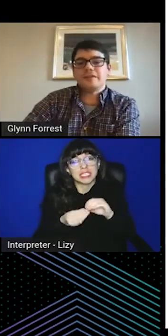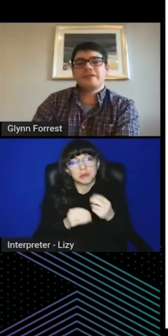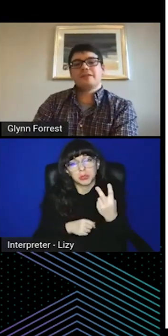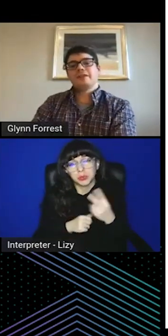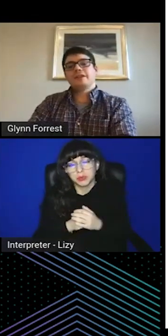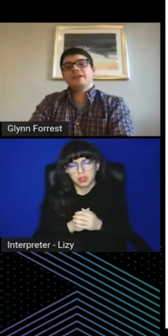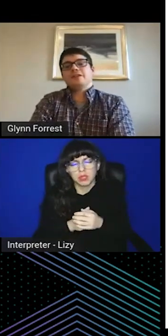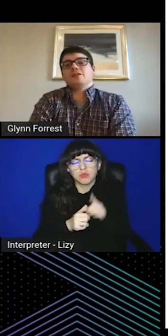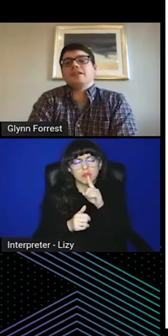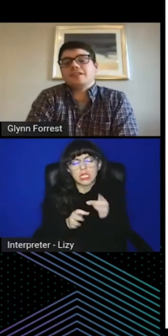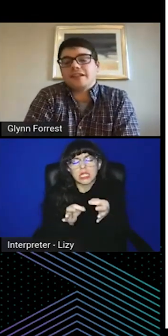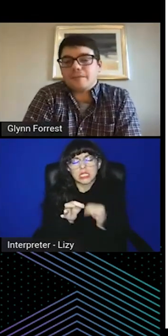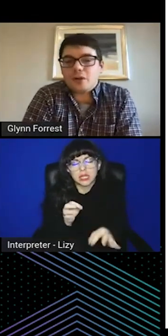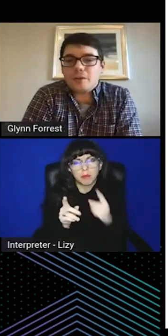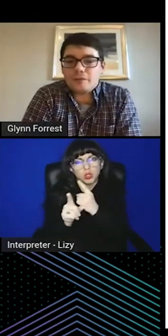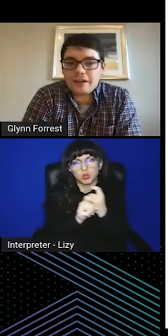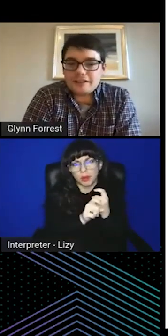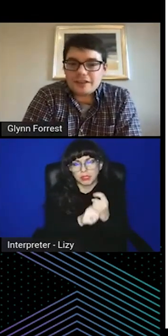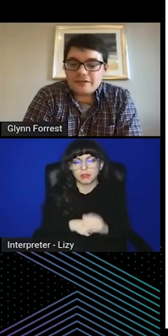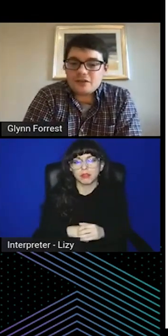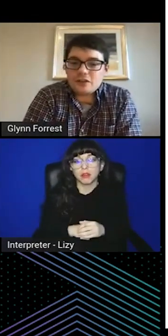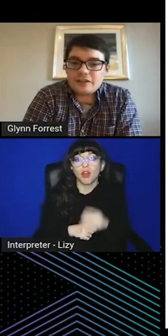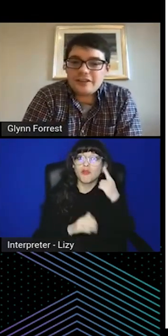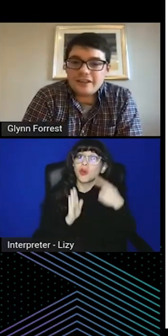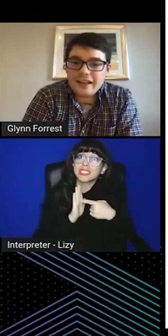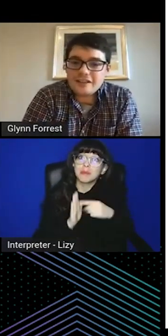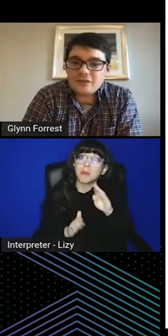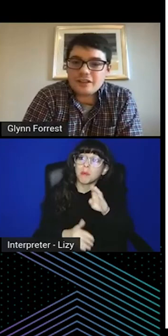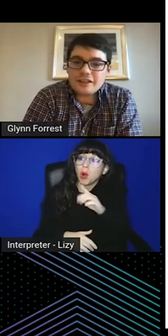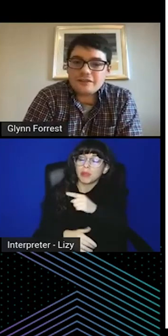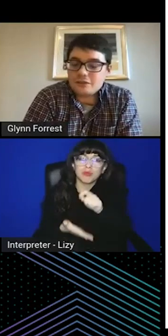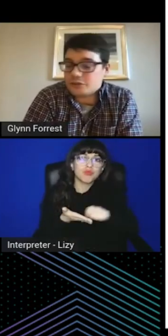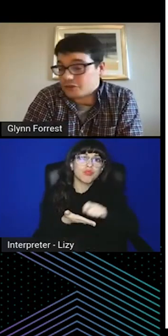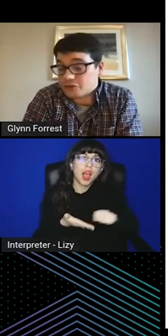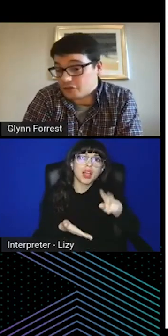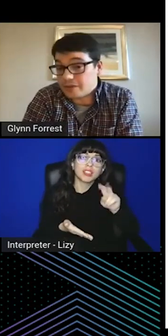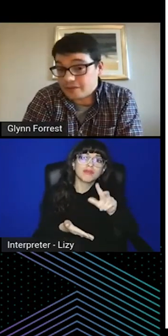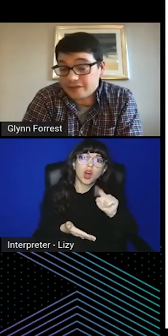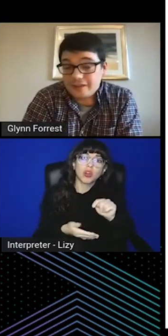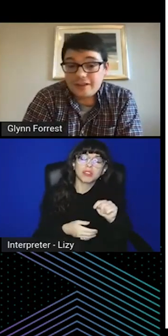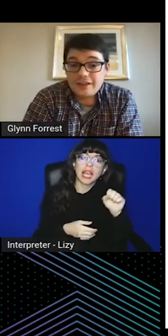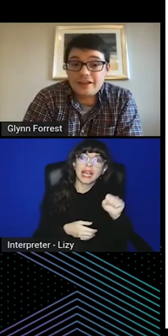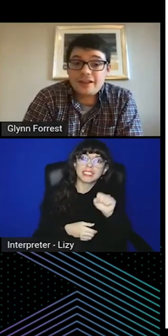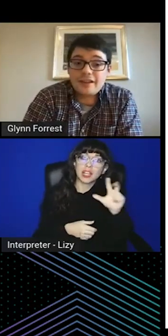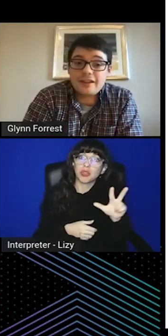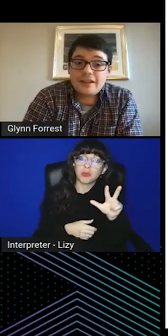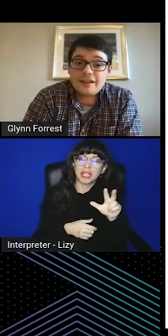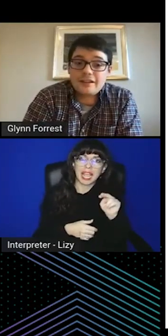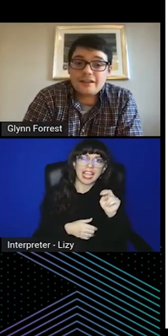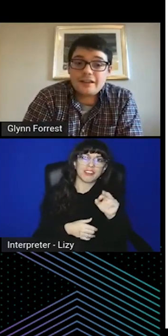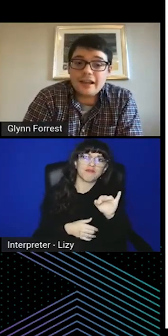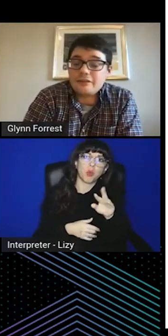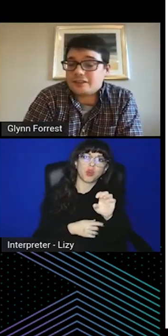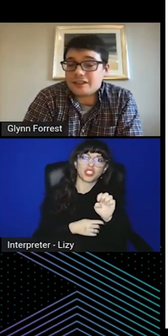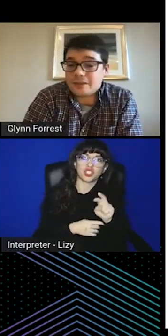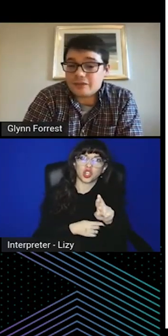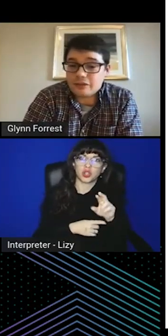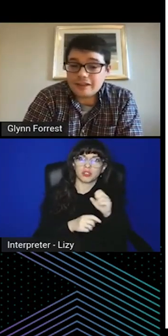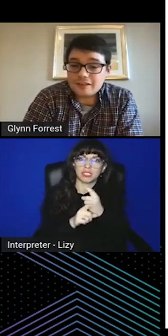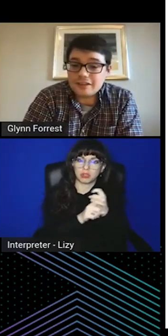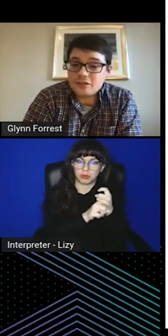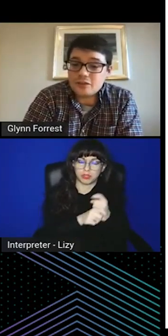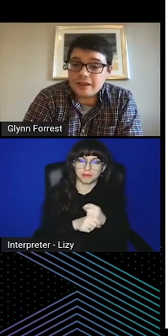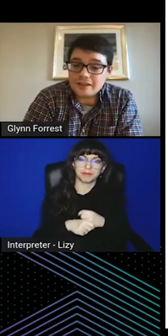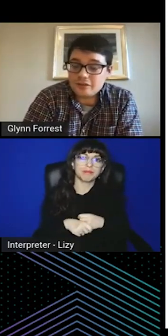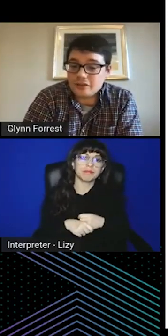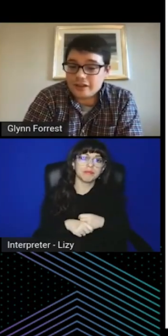script. So let's say that Bob writes a Vault S3 enforcer script. Every time he writes